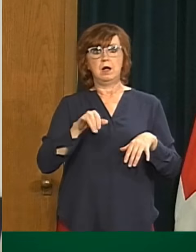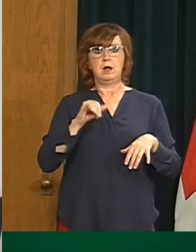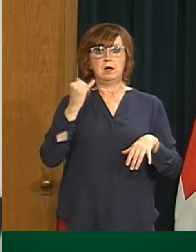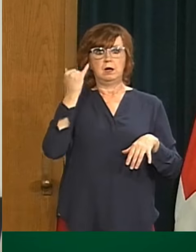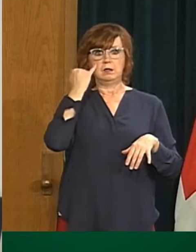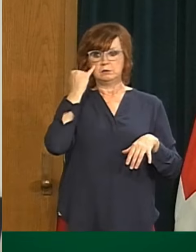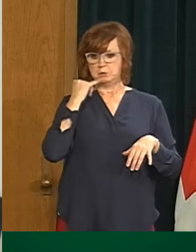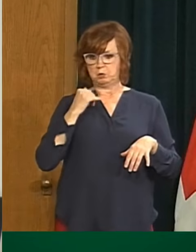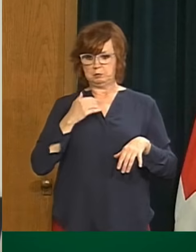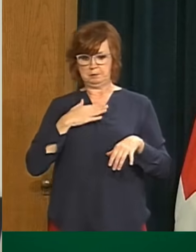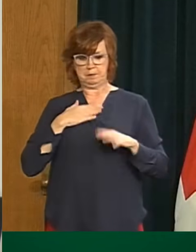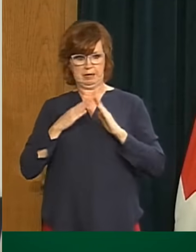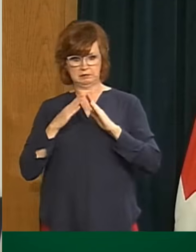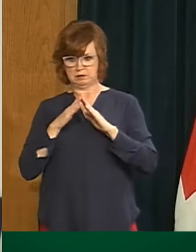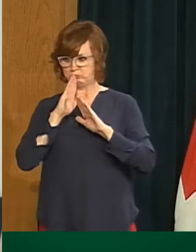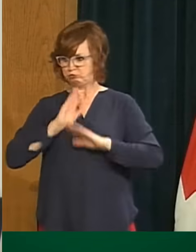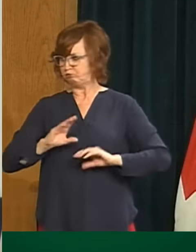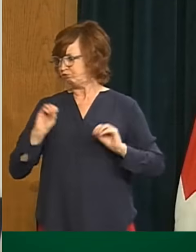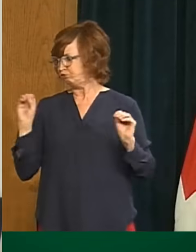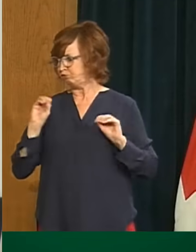seen from